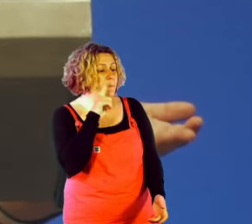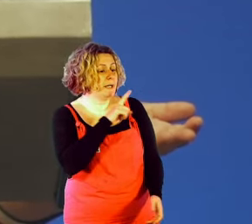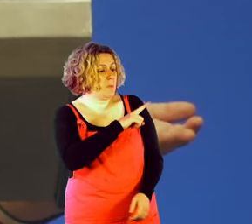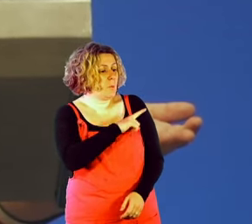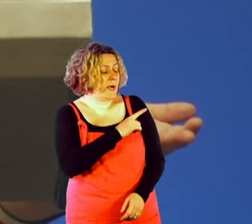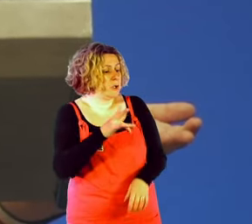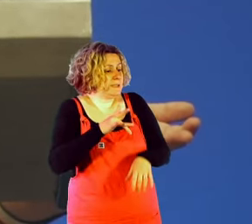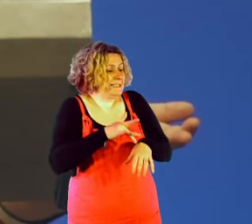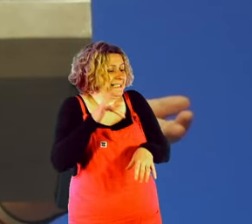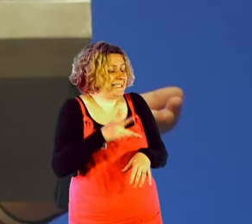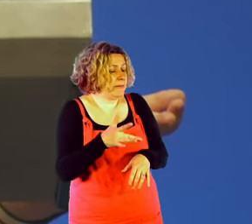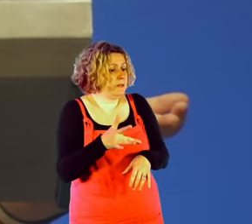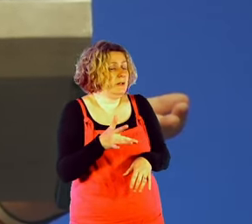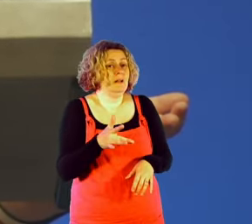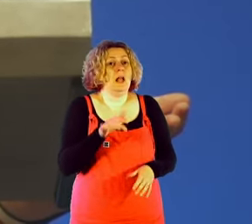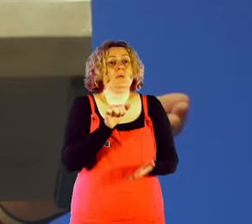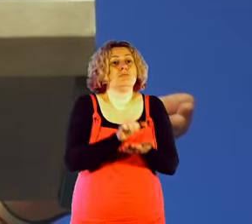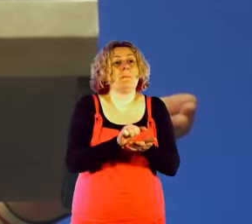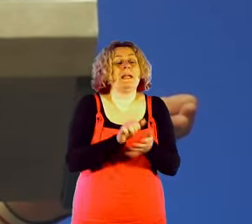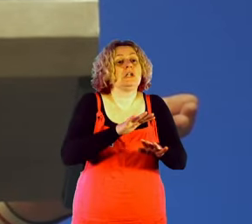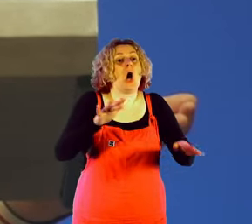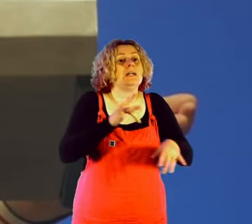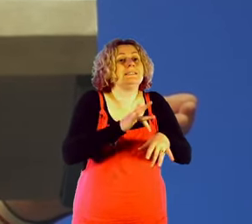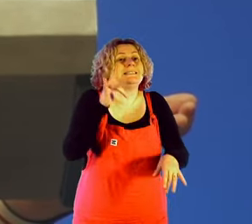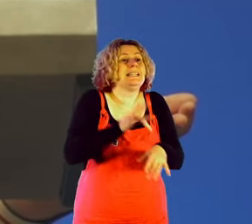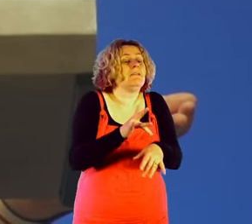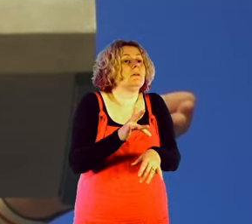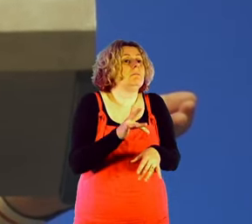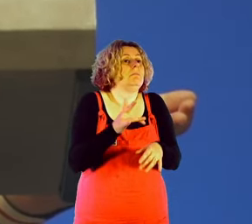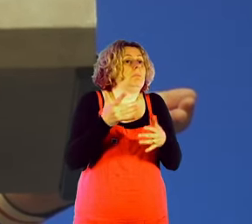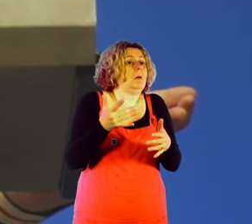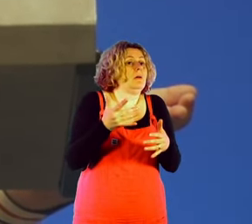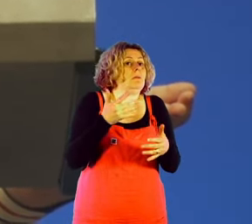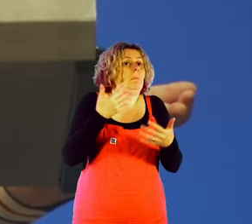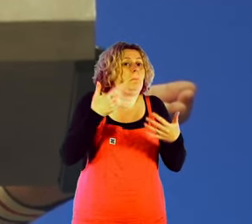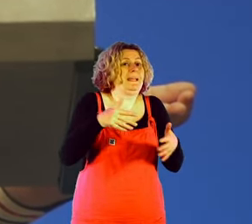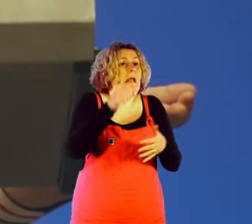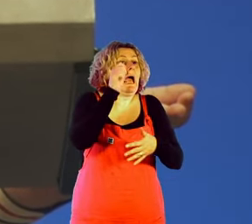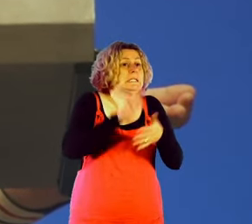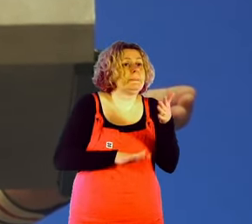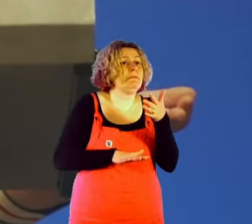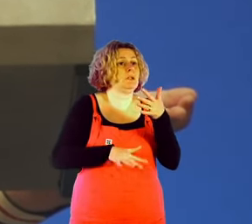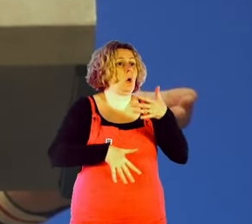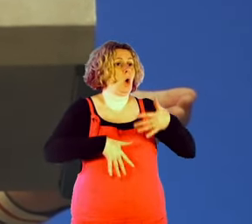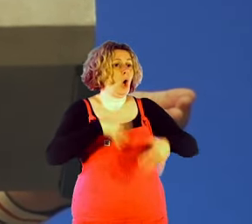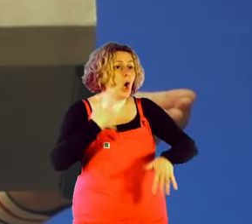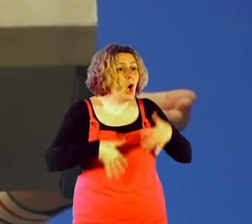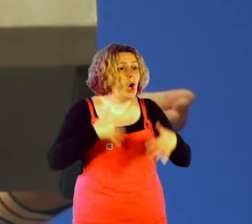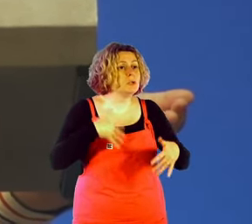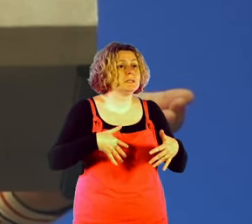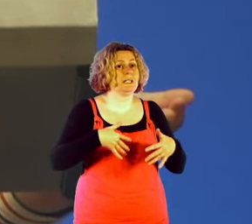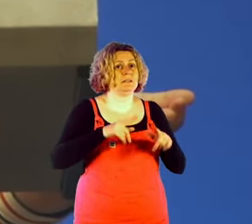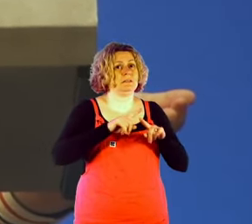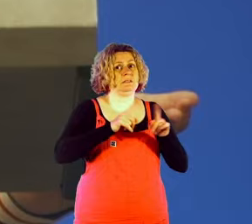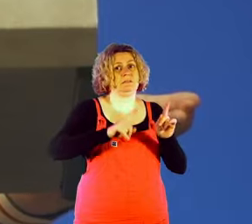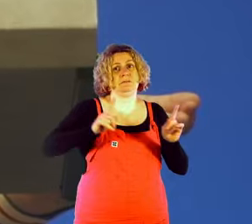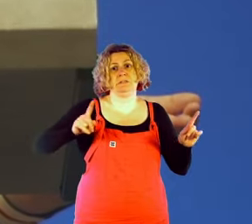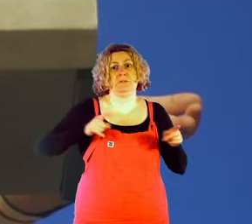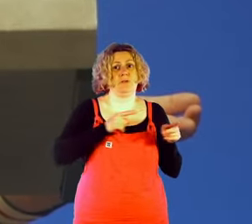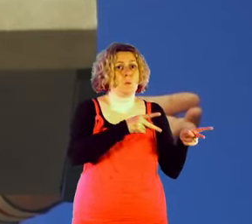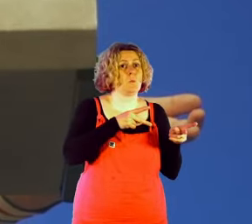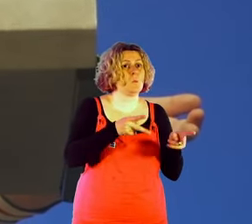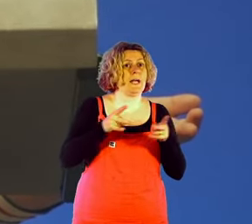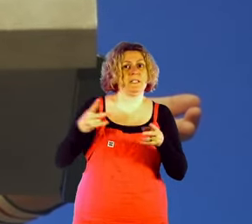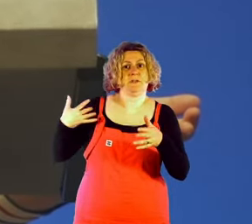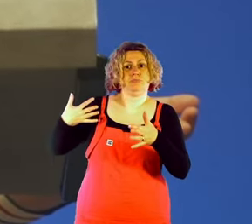probably not that they're really sensitive. It's just that they've experienced hurt in many, many ways over the years, and